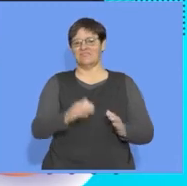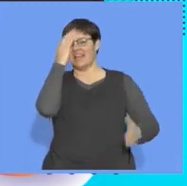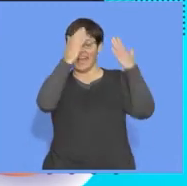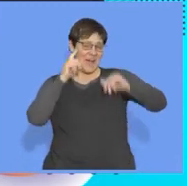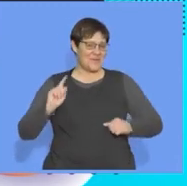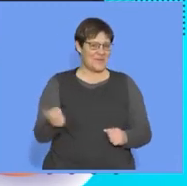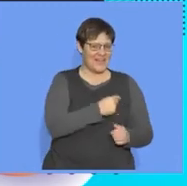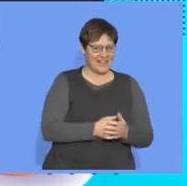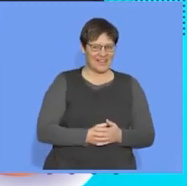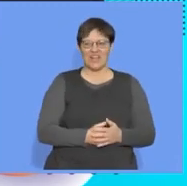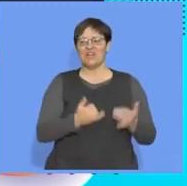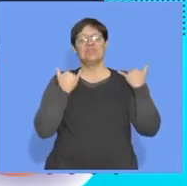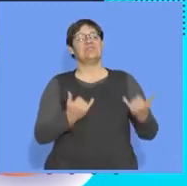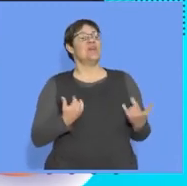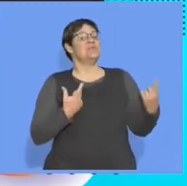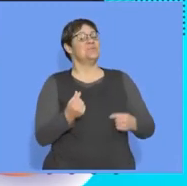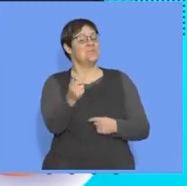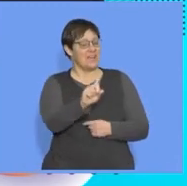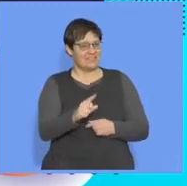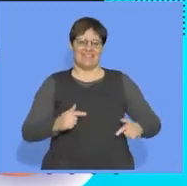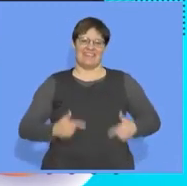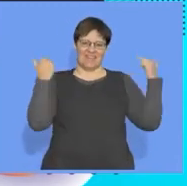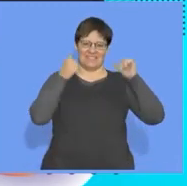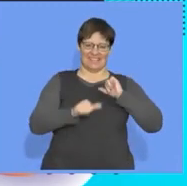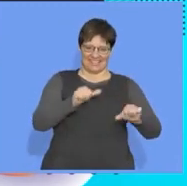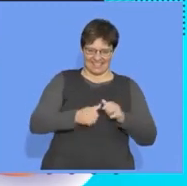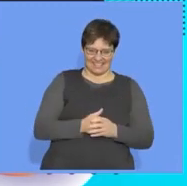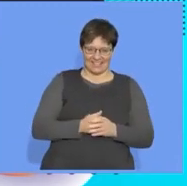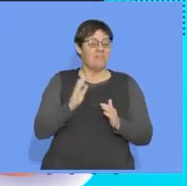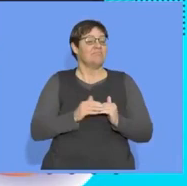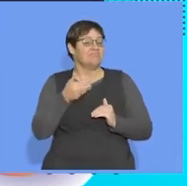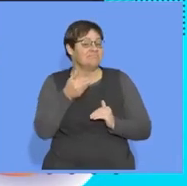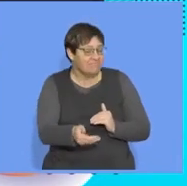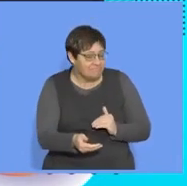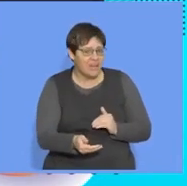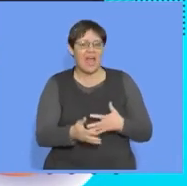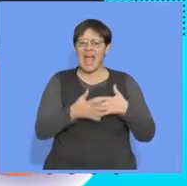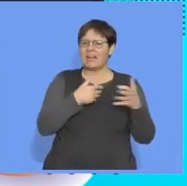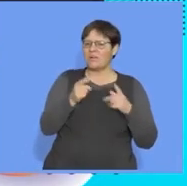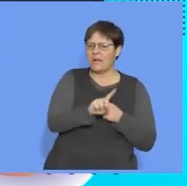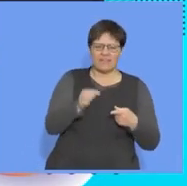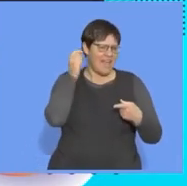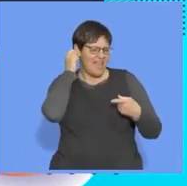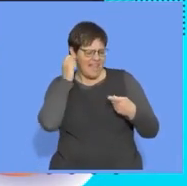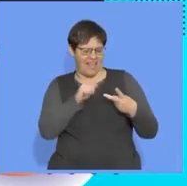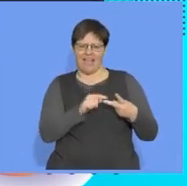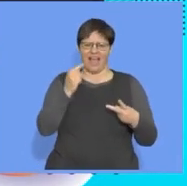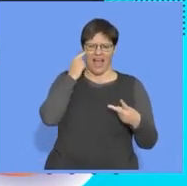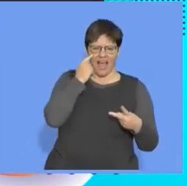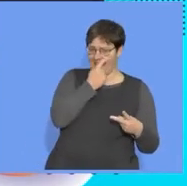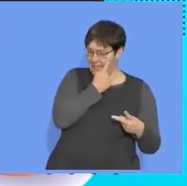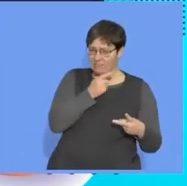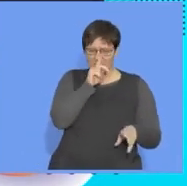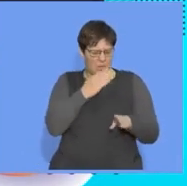Hi guys, today we're going to do life sciences and then we're going to deal with the ear and the eye and see how they